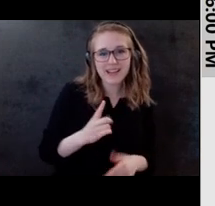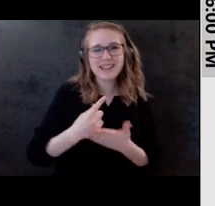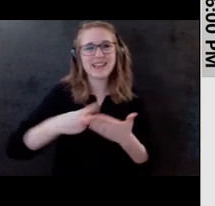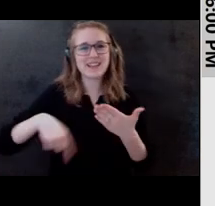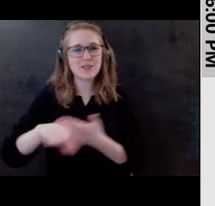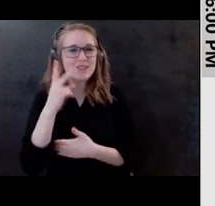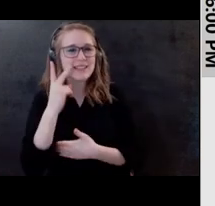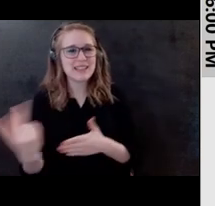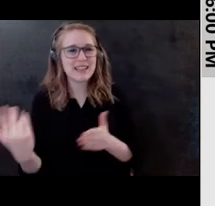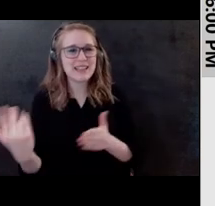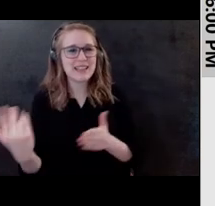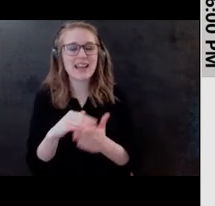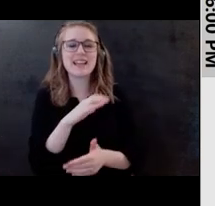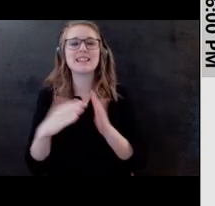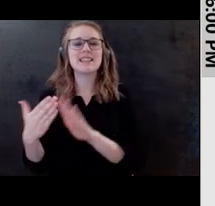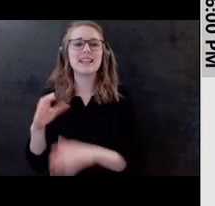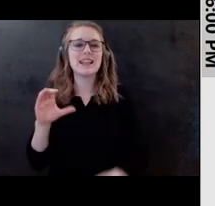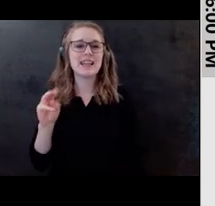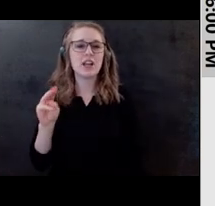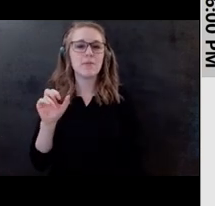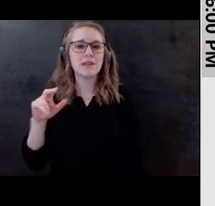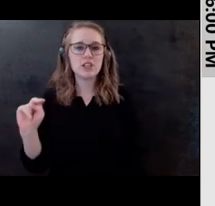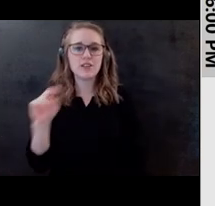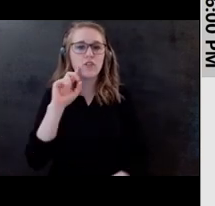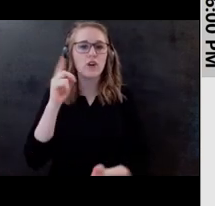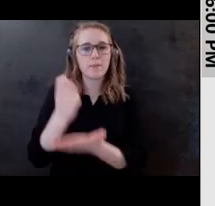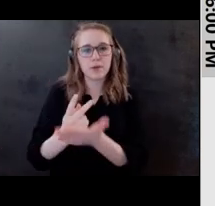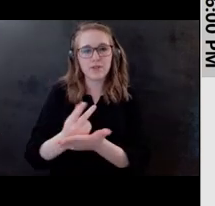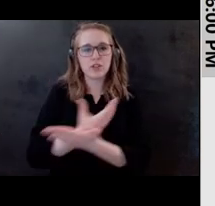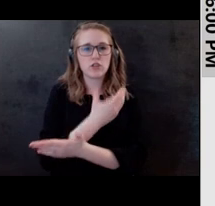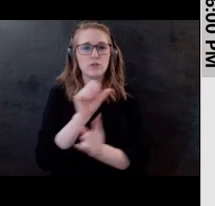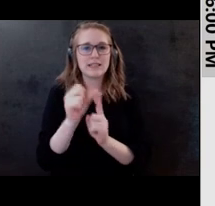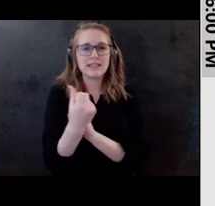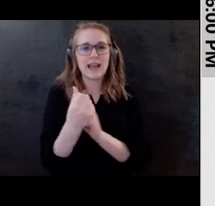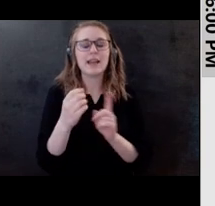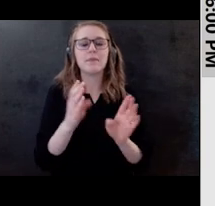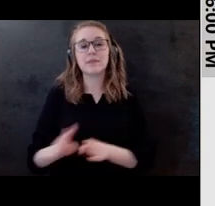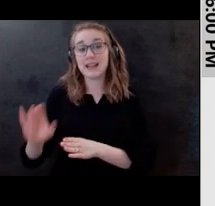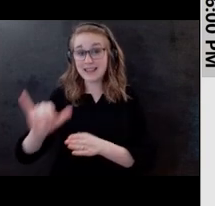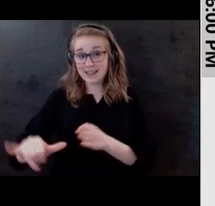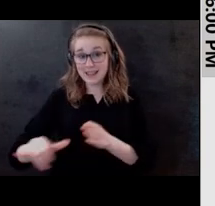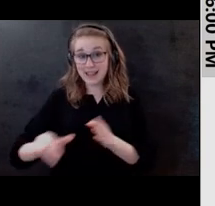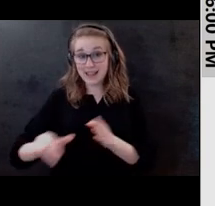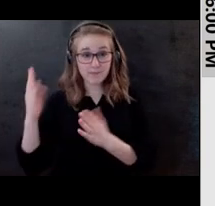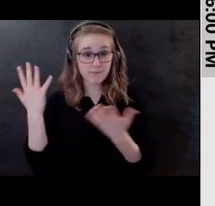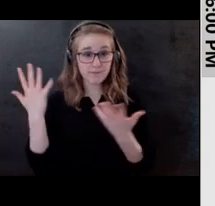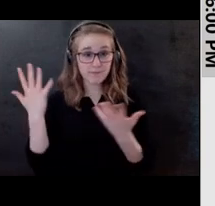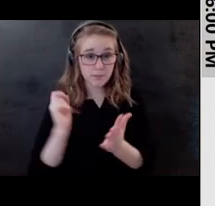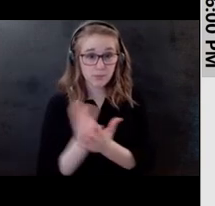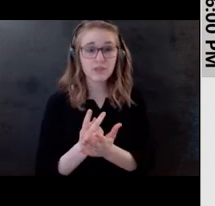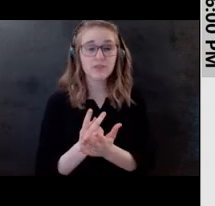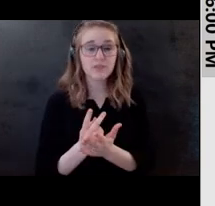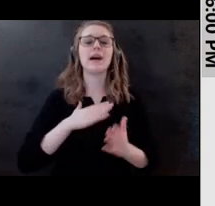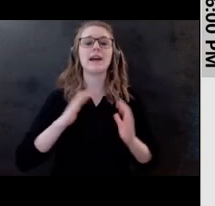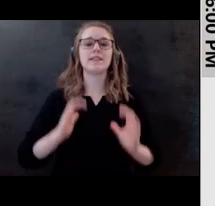sitting as a City Commission for approval of the new site plan. And as soon as that plan is approved, my client will engage all